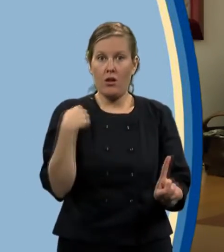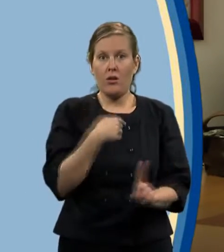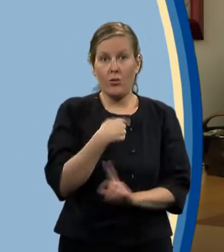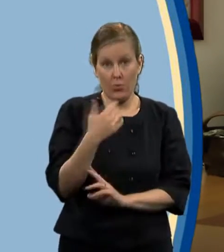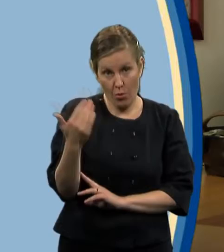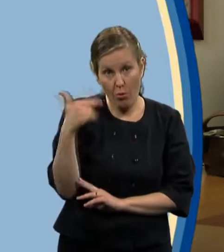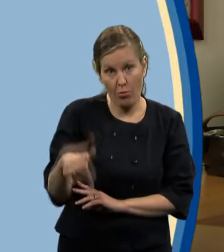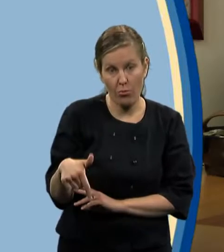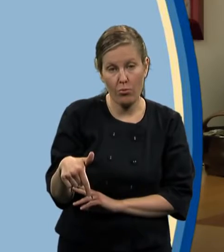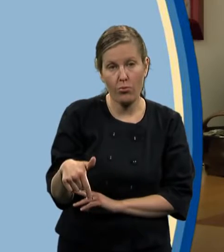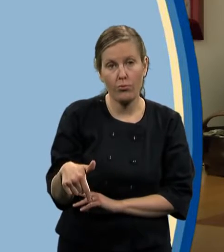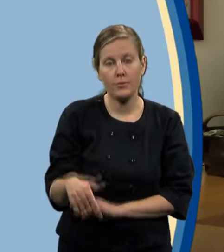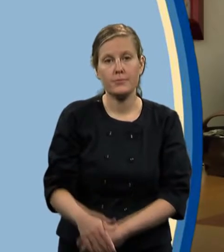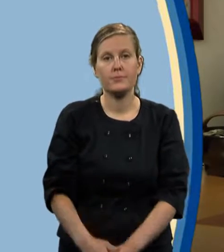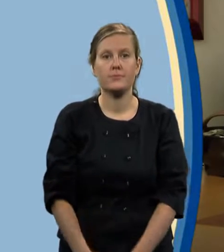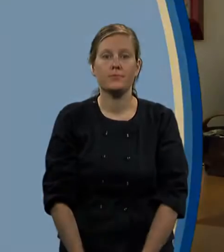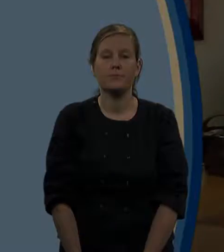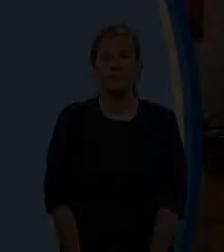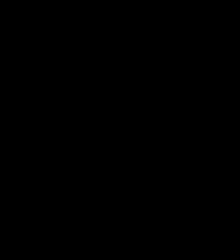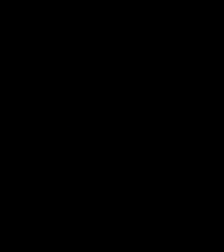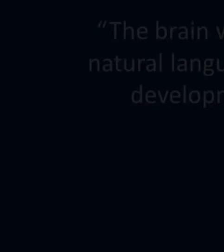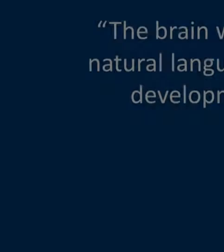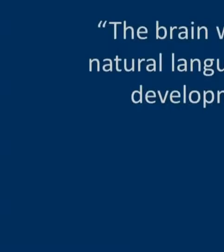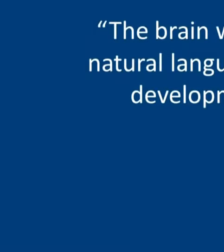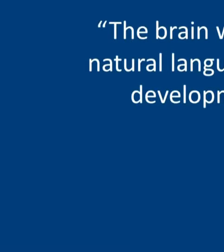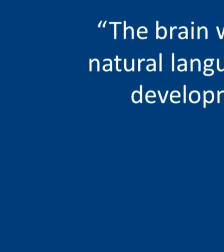normal, typical development in the human child. We know this.